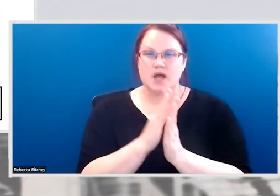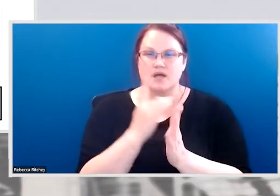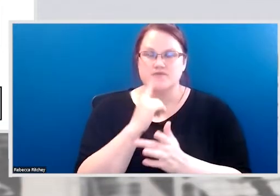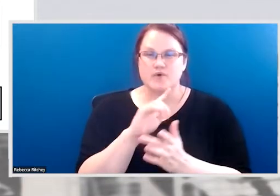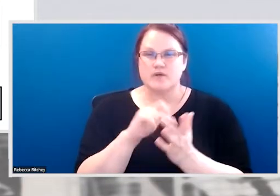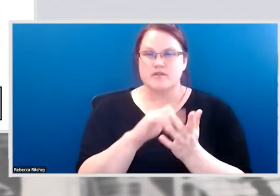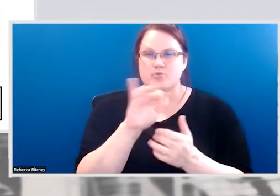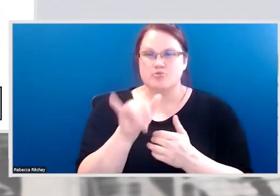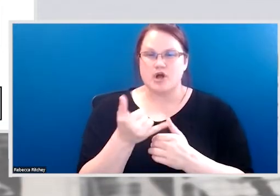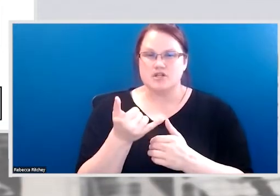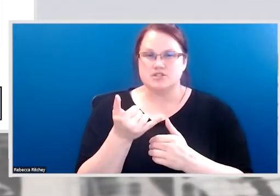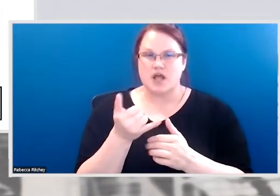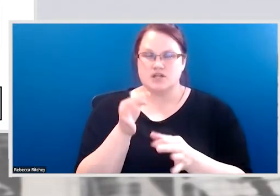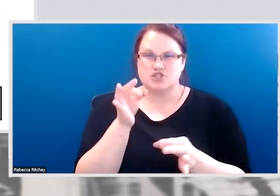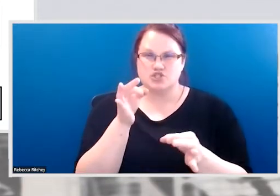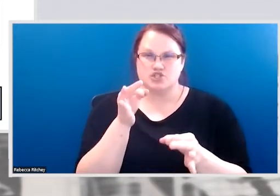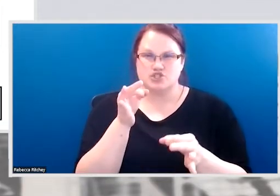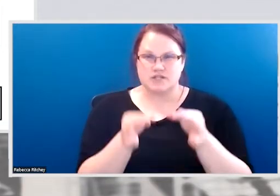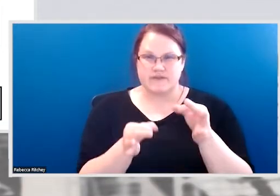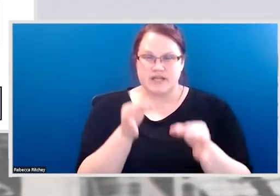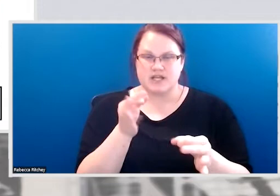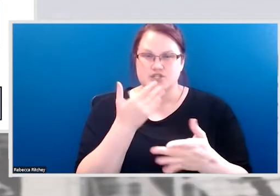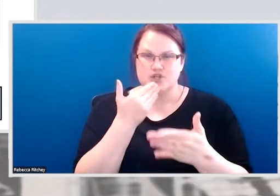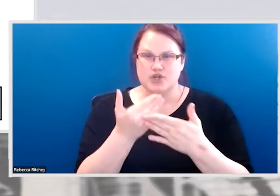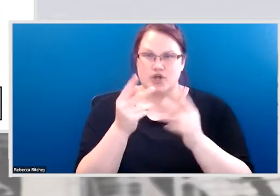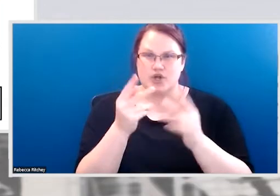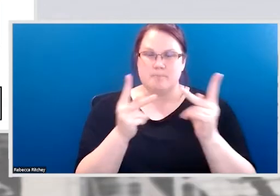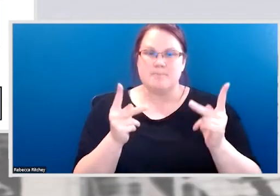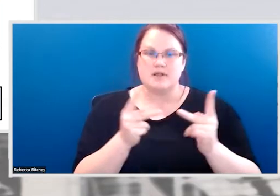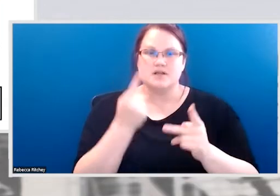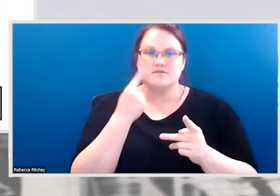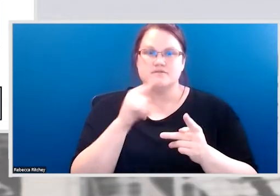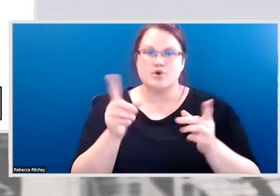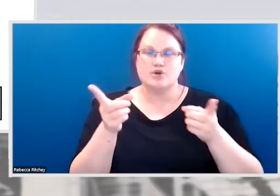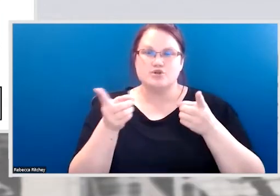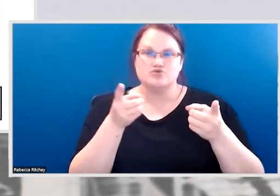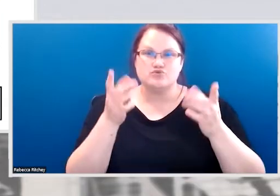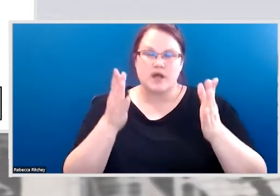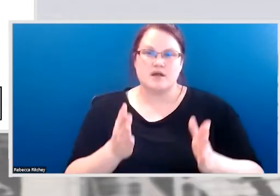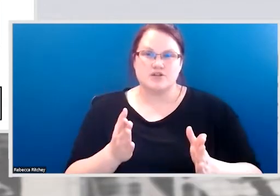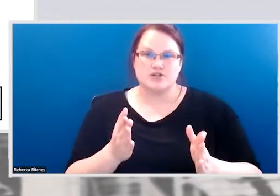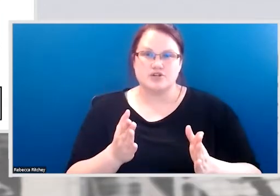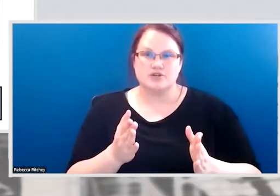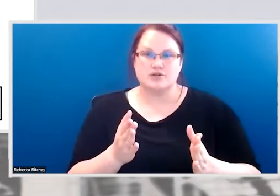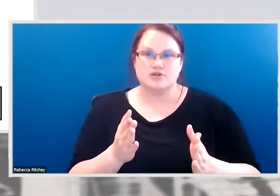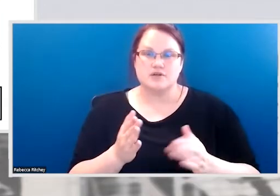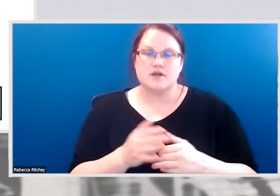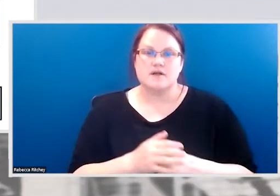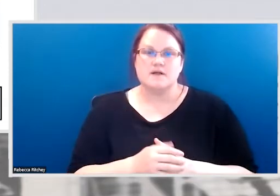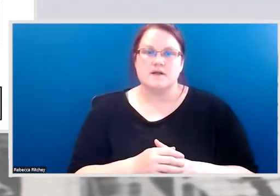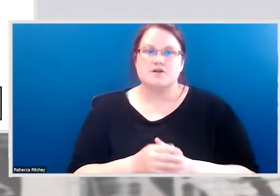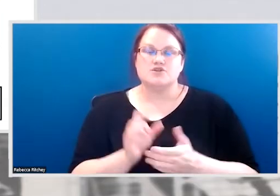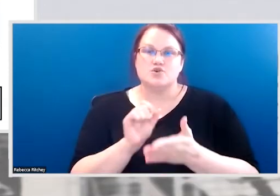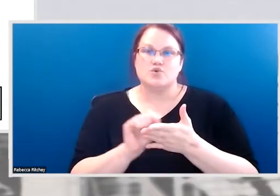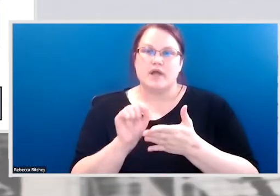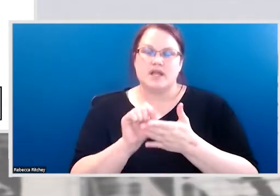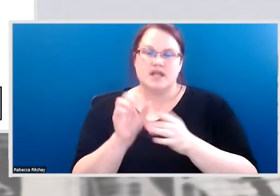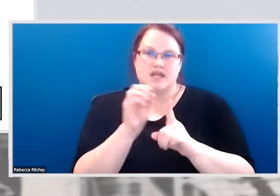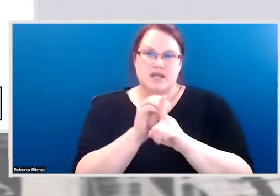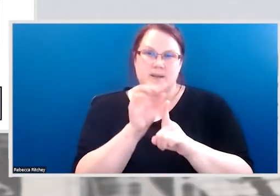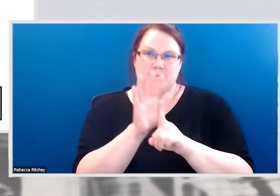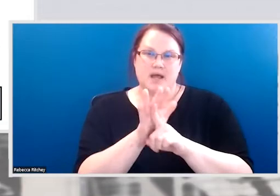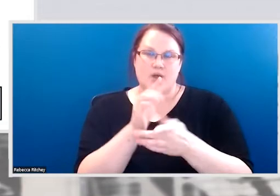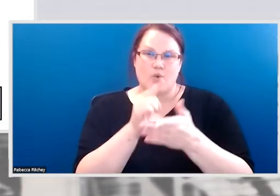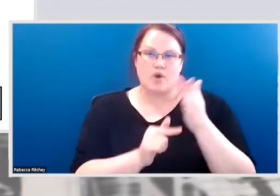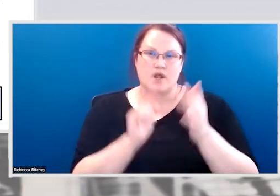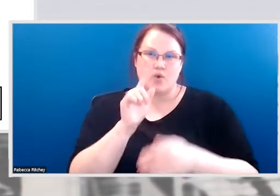justification. This is a great place for department directors, city council offices to write in what the impact of this project is going to be